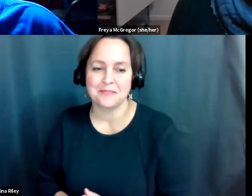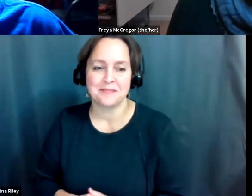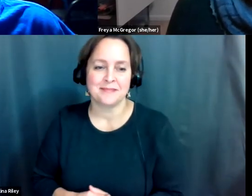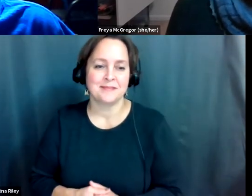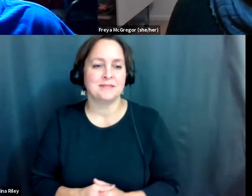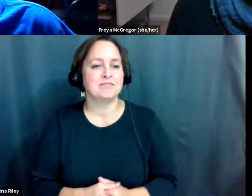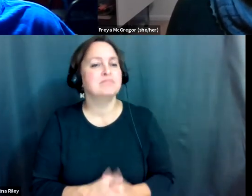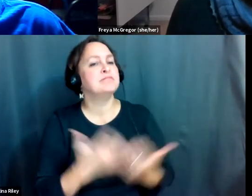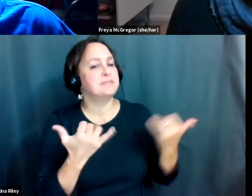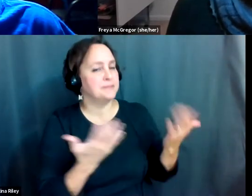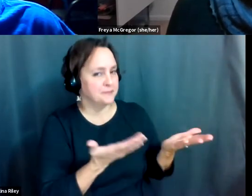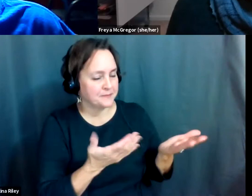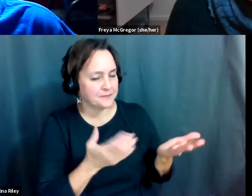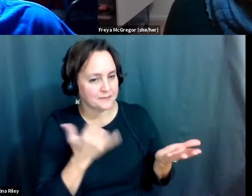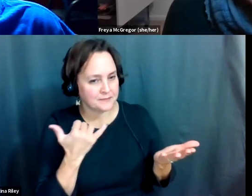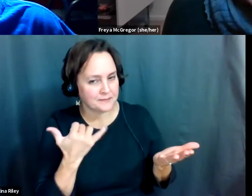okay.